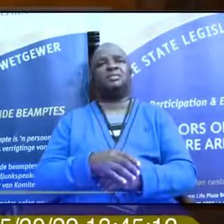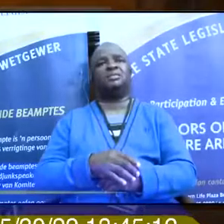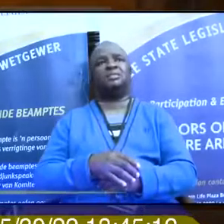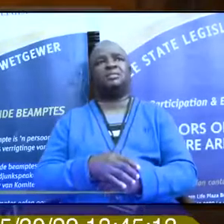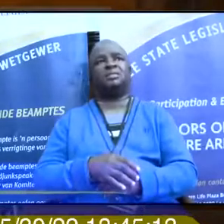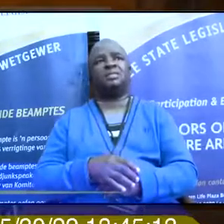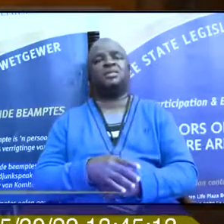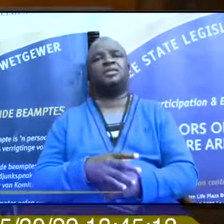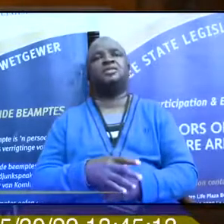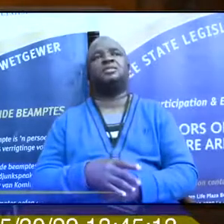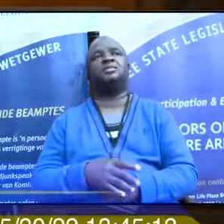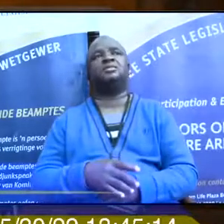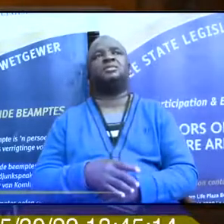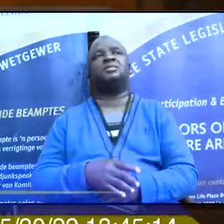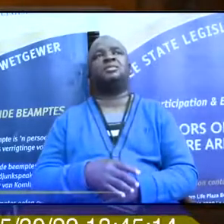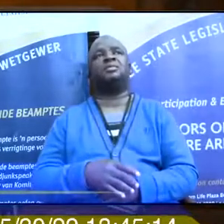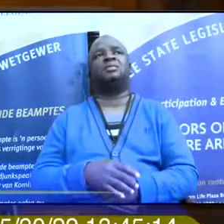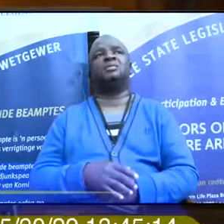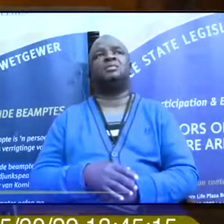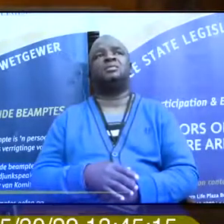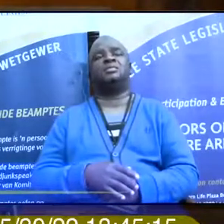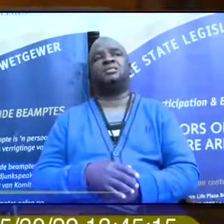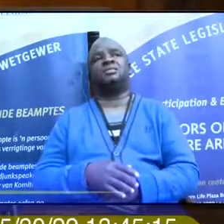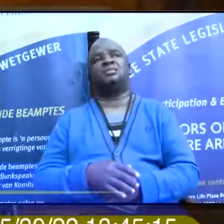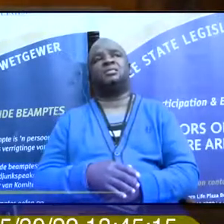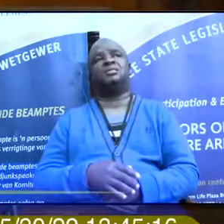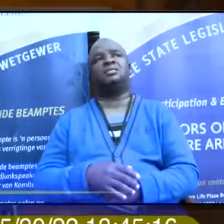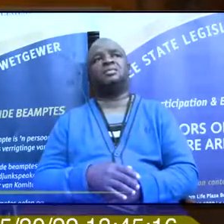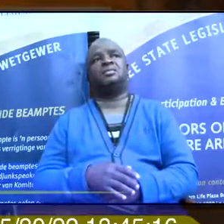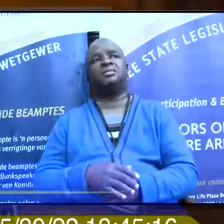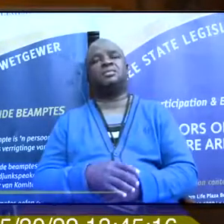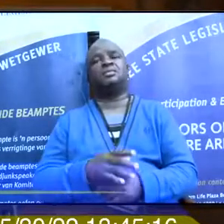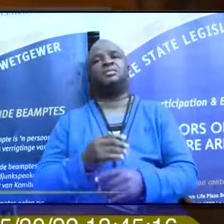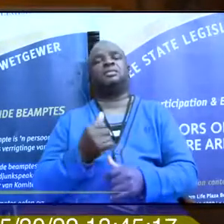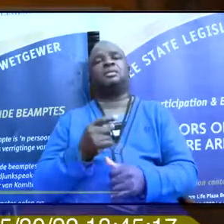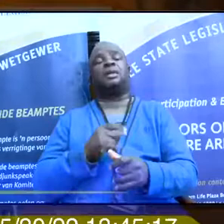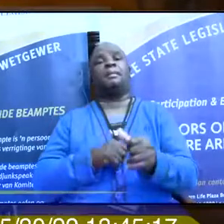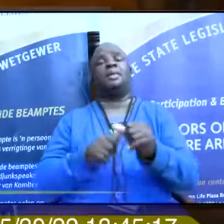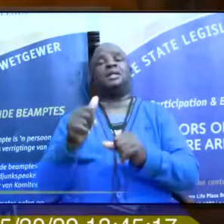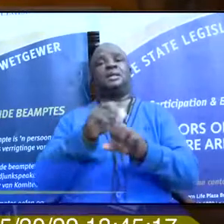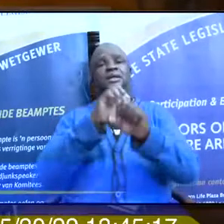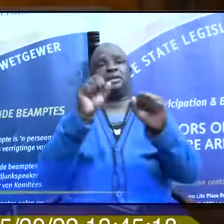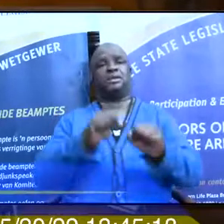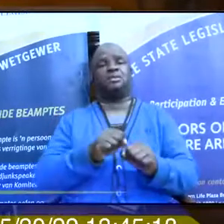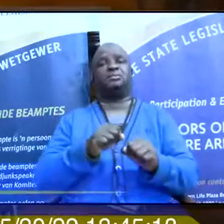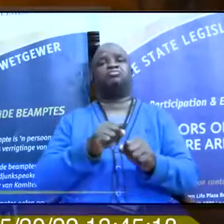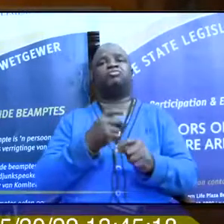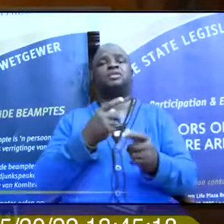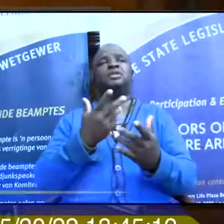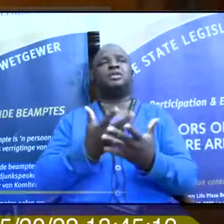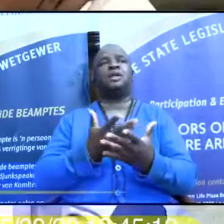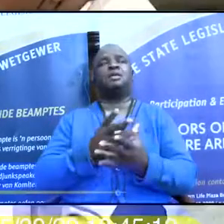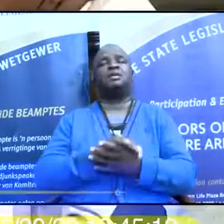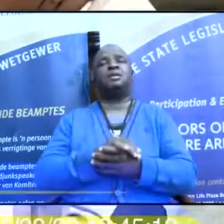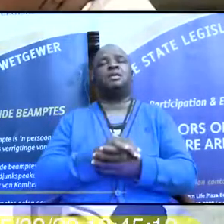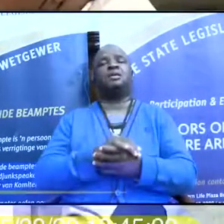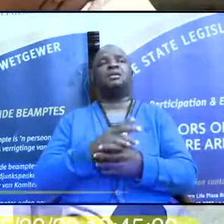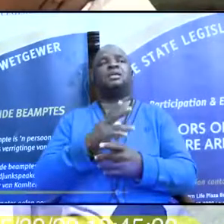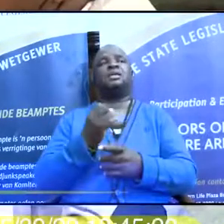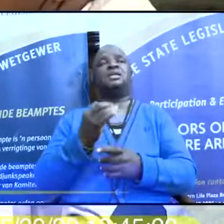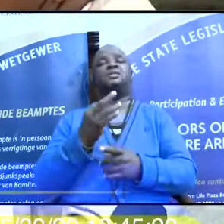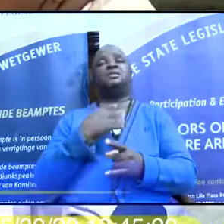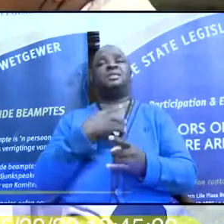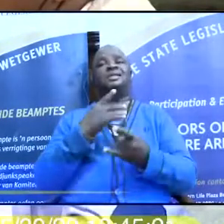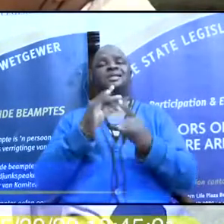finance i think the best that the best model will you will be that in each and every